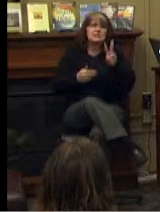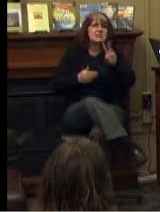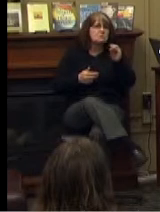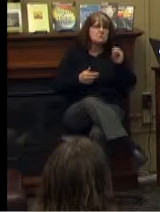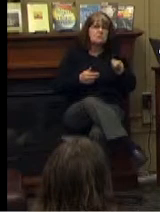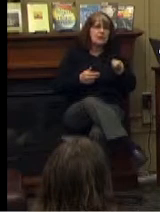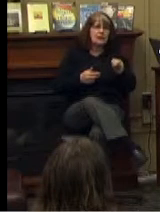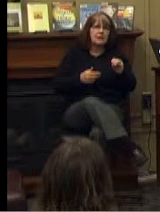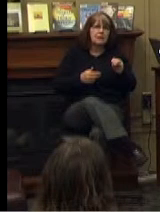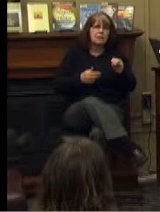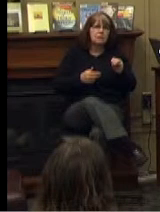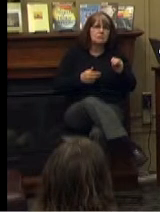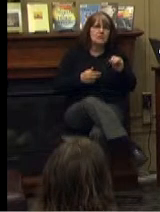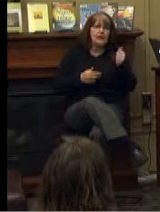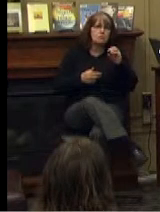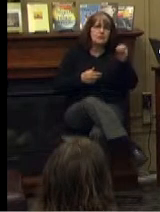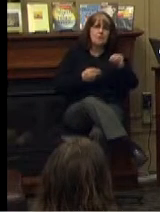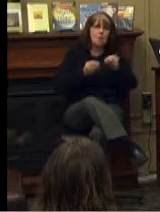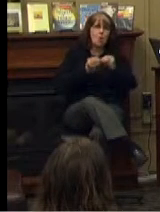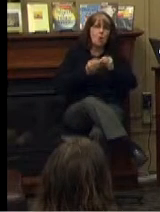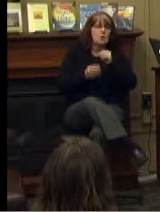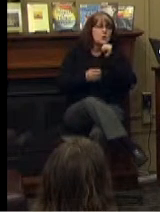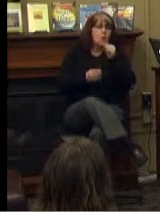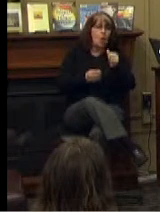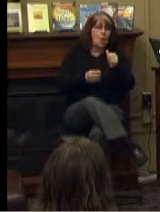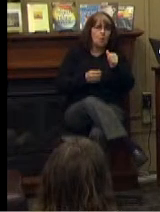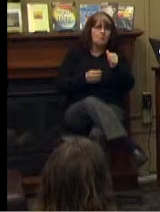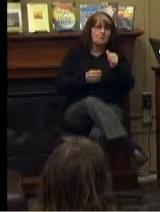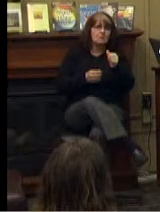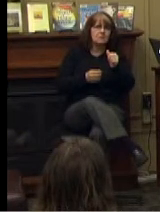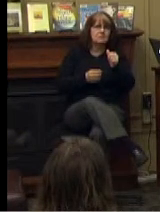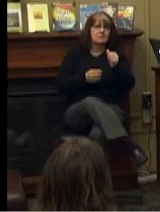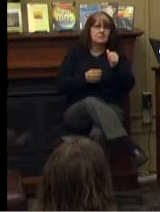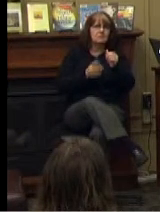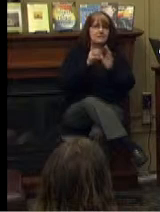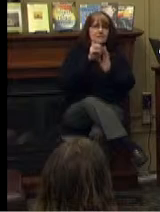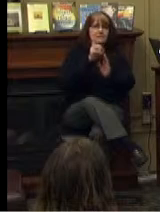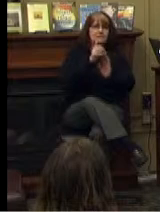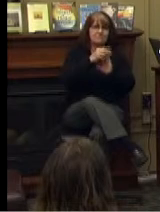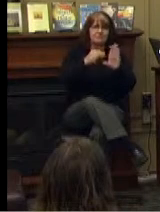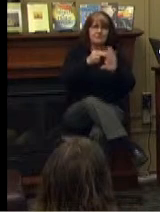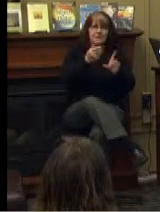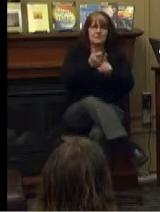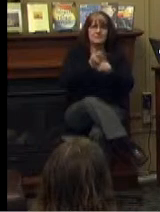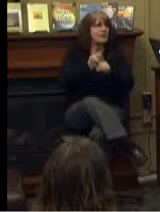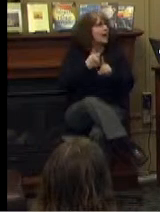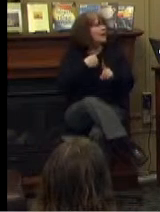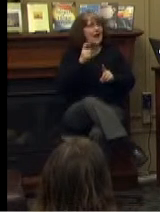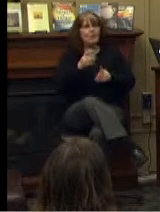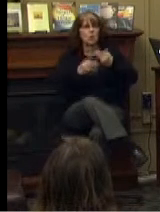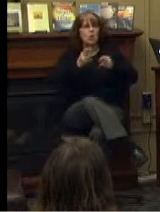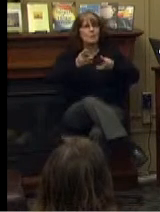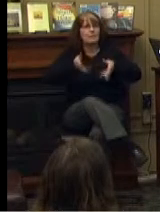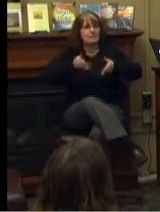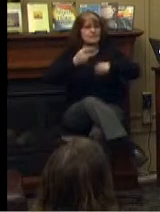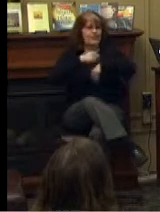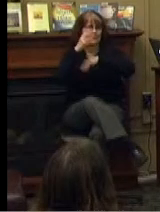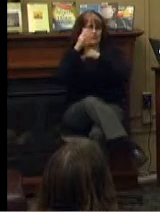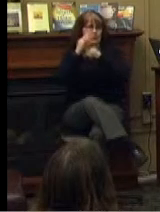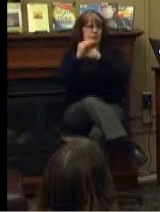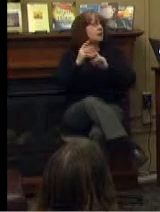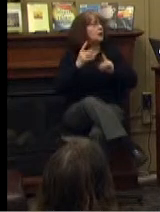about 25% of those students who don't disclose. And I have to speed it up a little bit here. And so we did